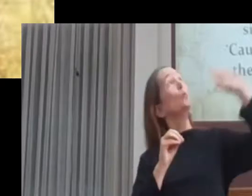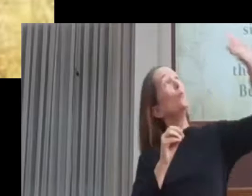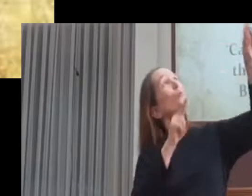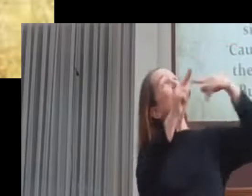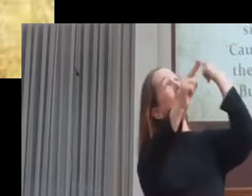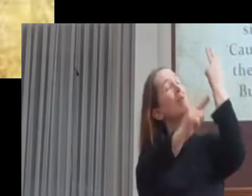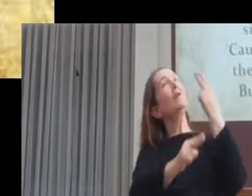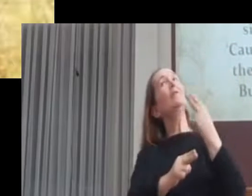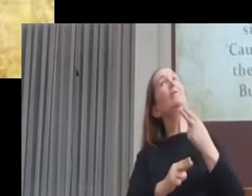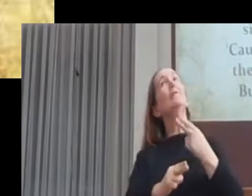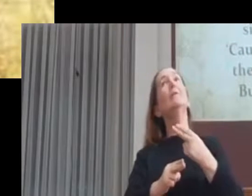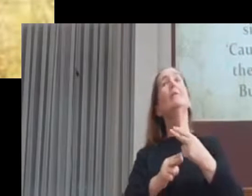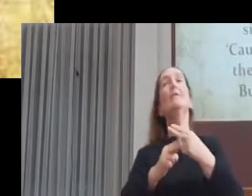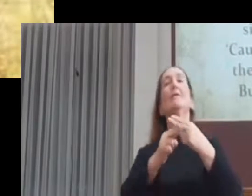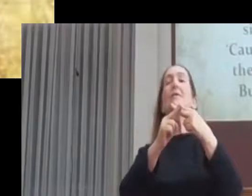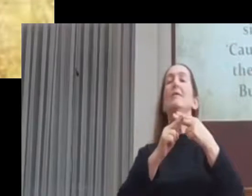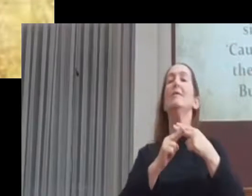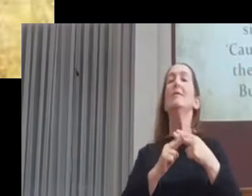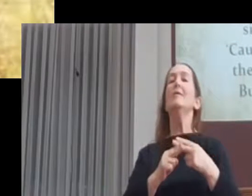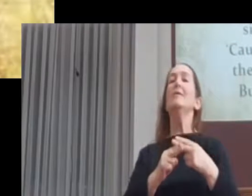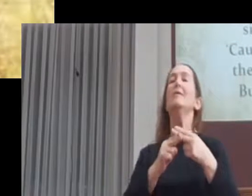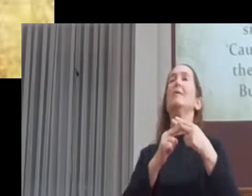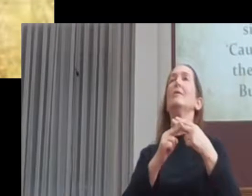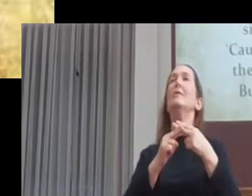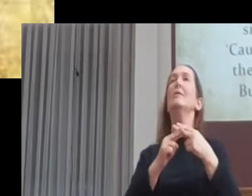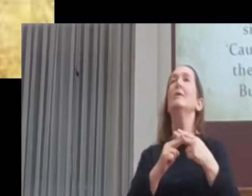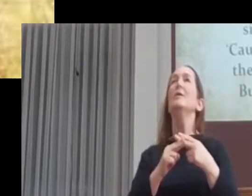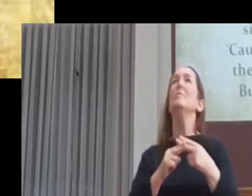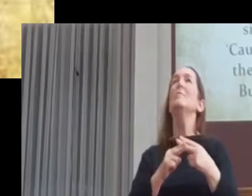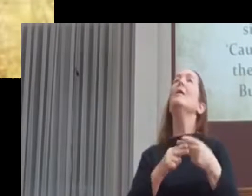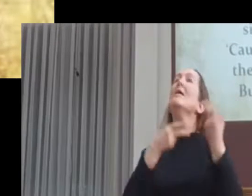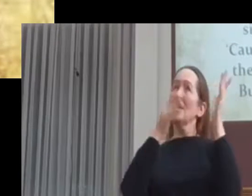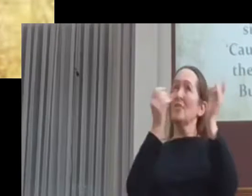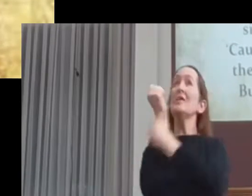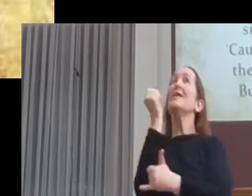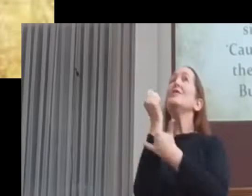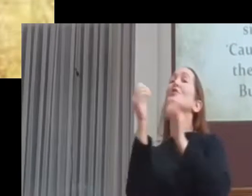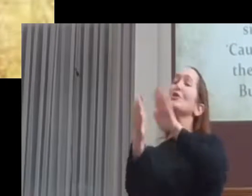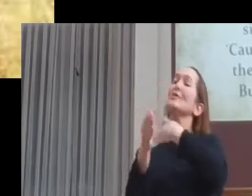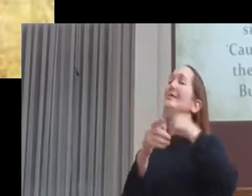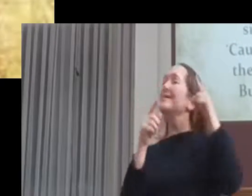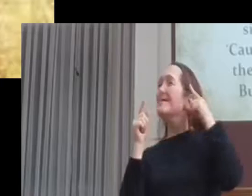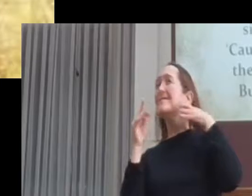name is a shelter like no other. Your